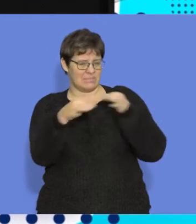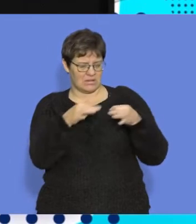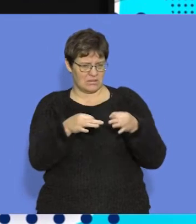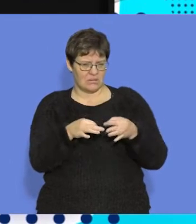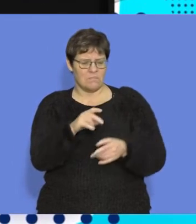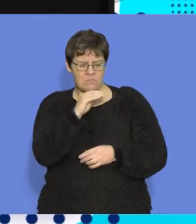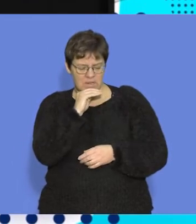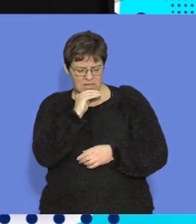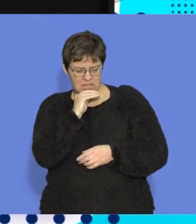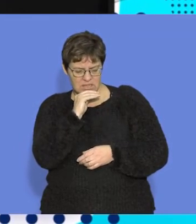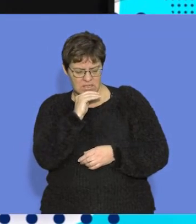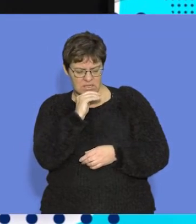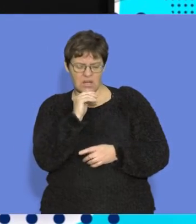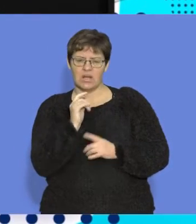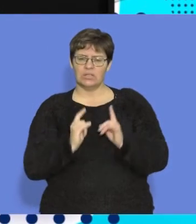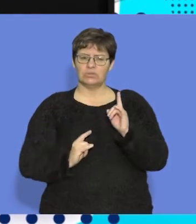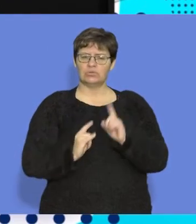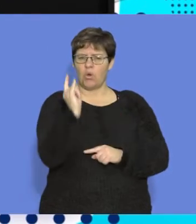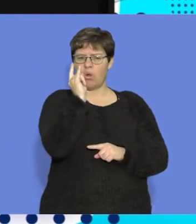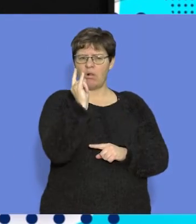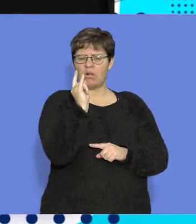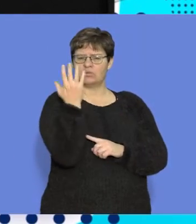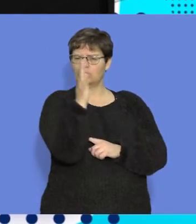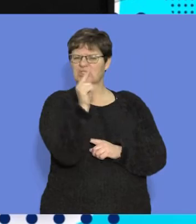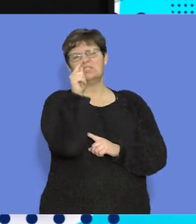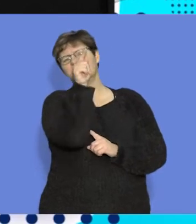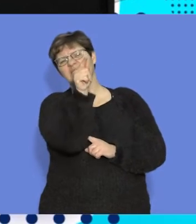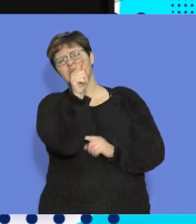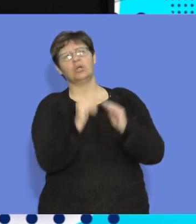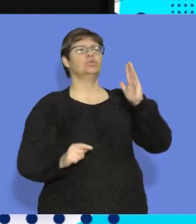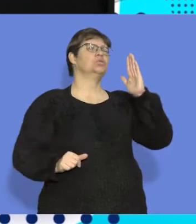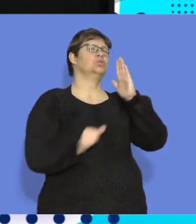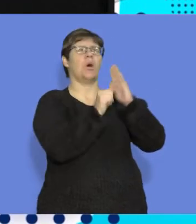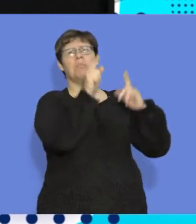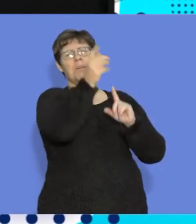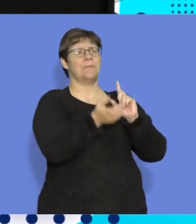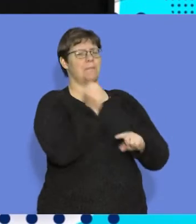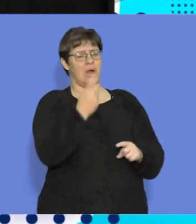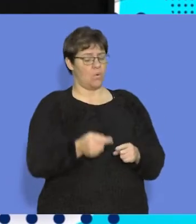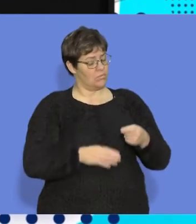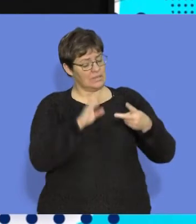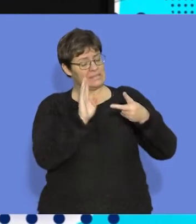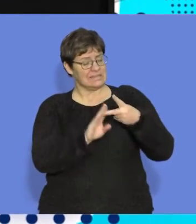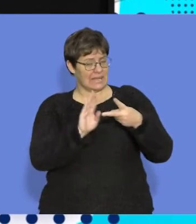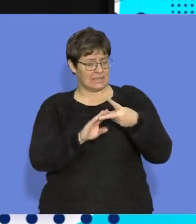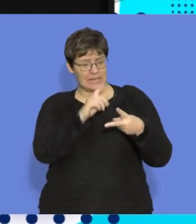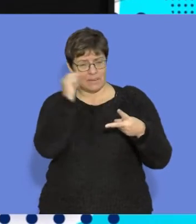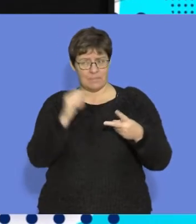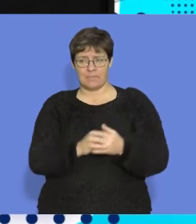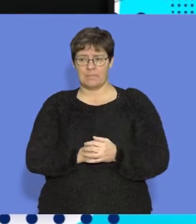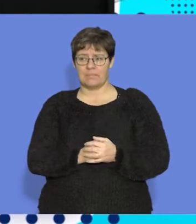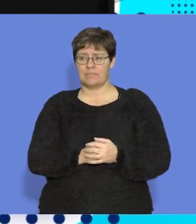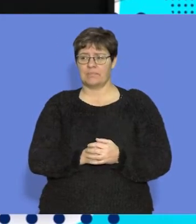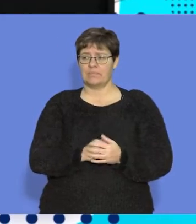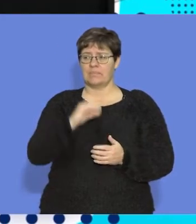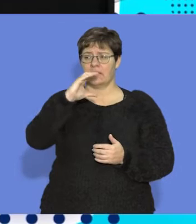water got to the tops of tall trees. So next theory they looked at was something called